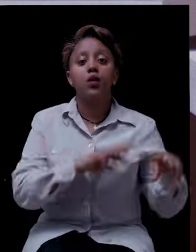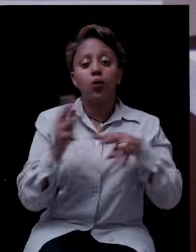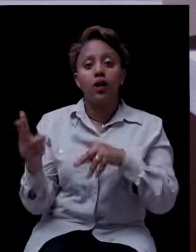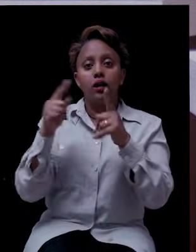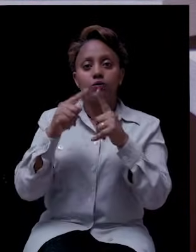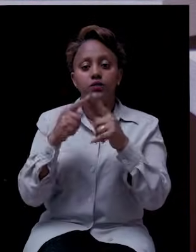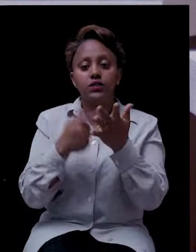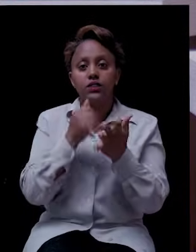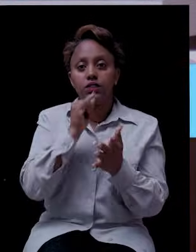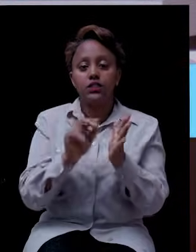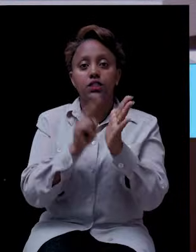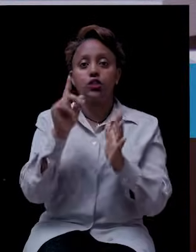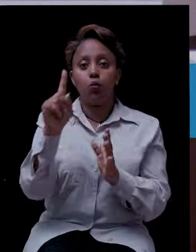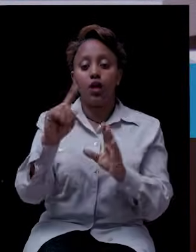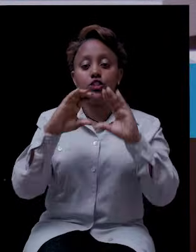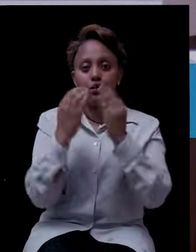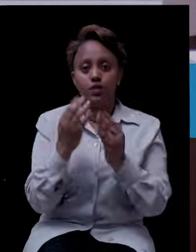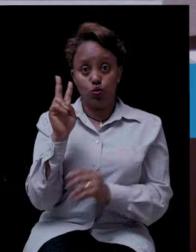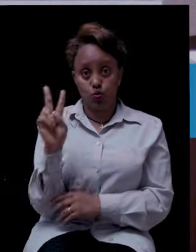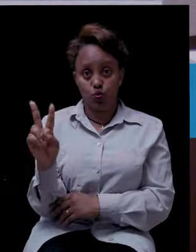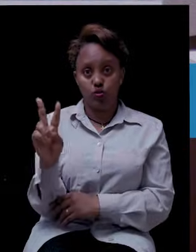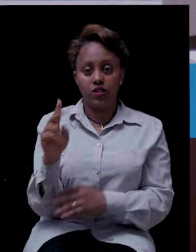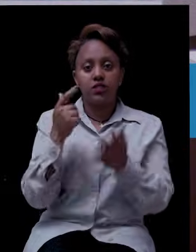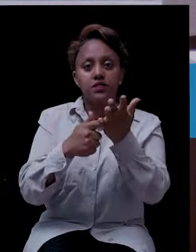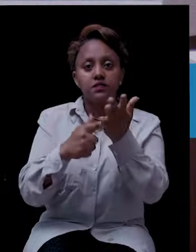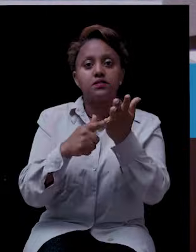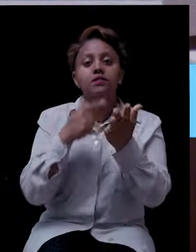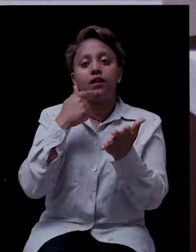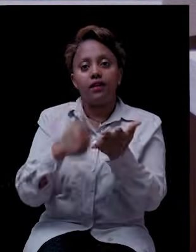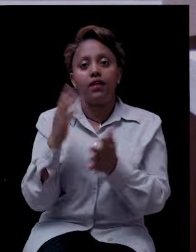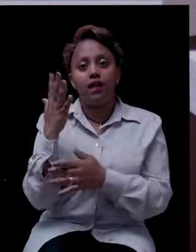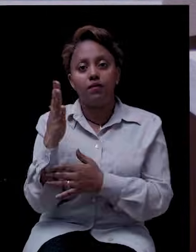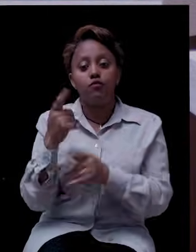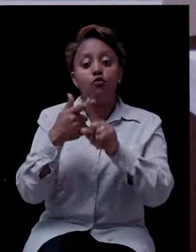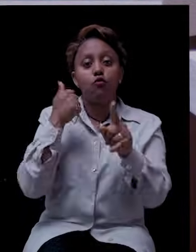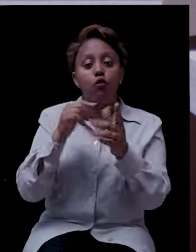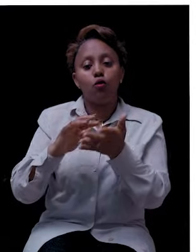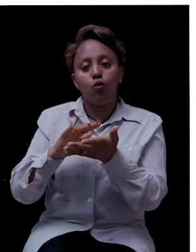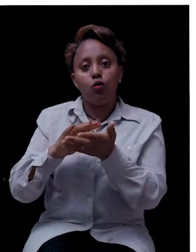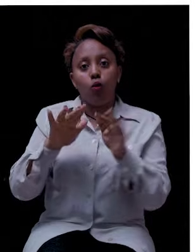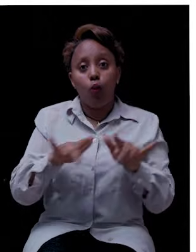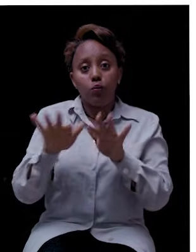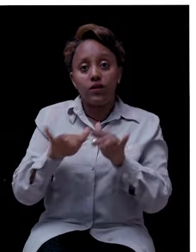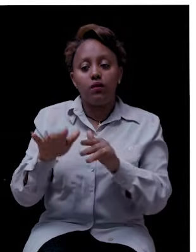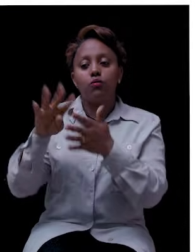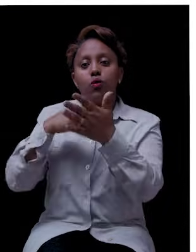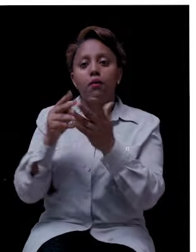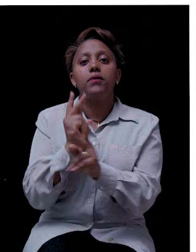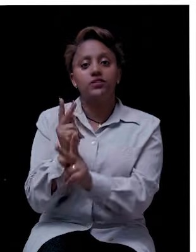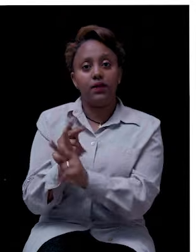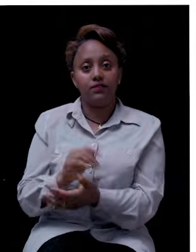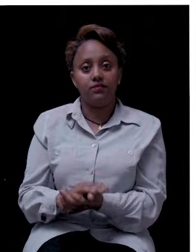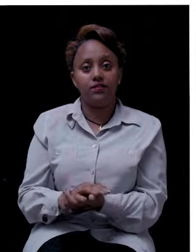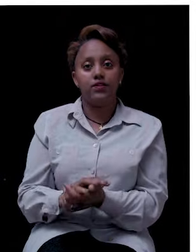Welcome, this is session 1 of chapter 2. This deals with data types for computer programming perspective. So this